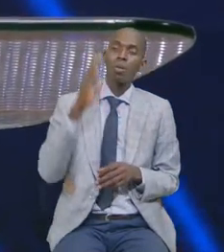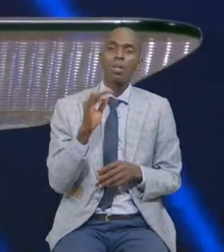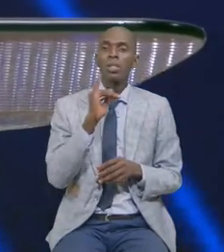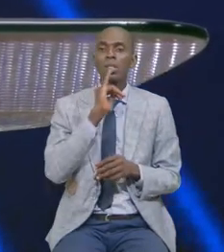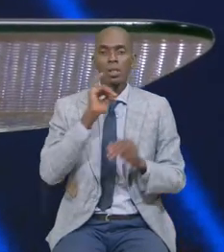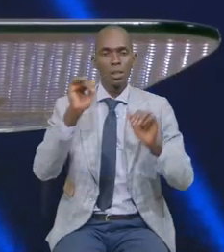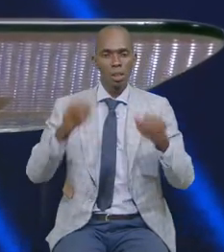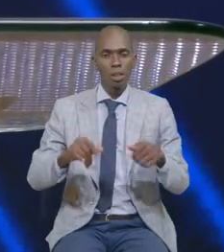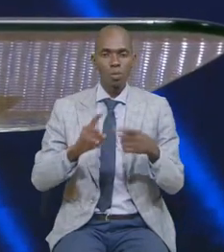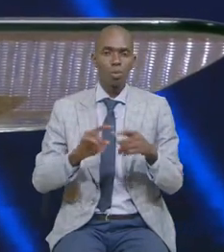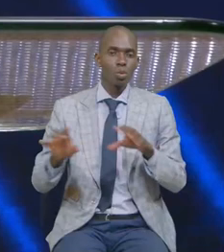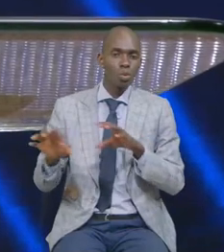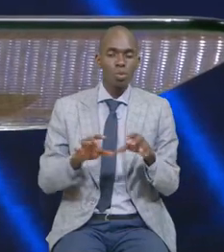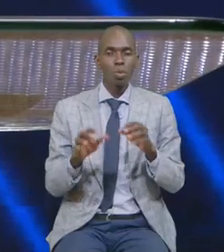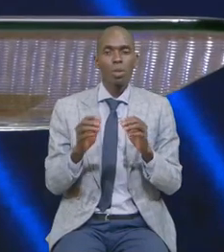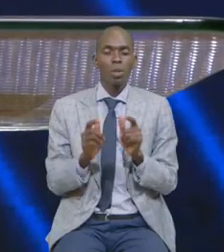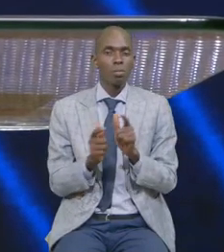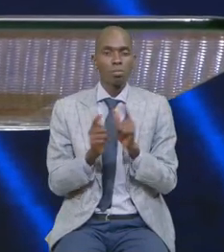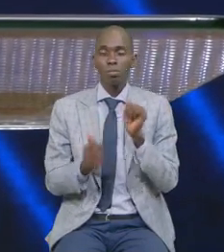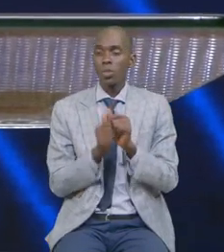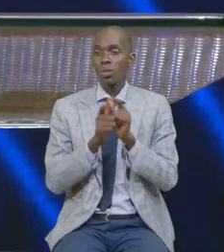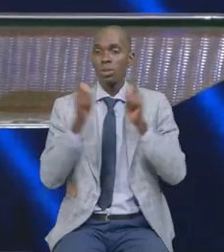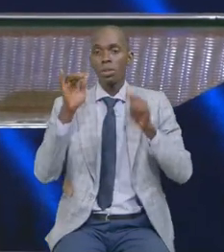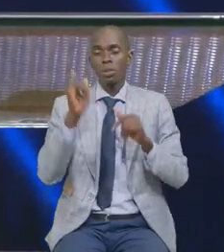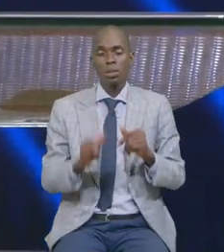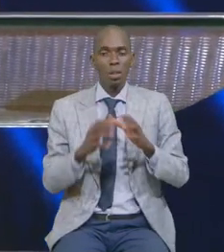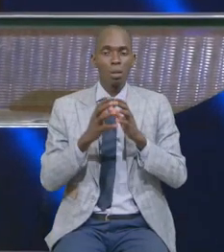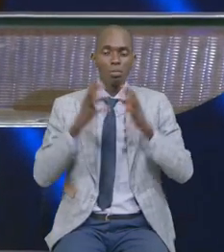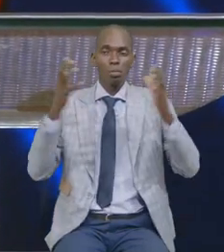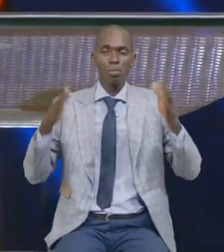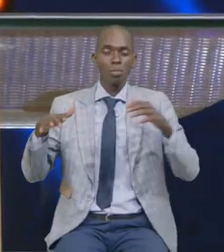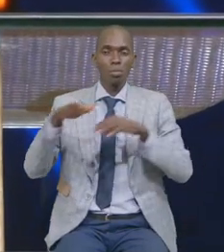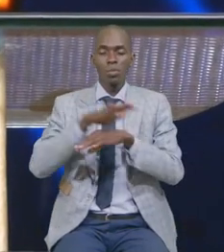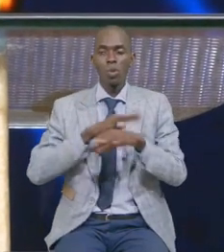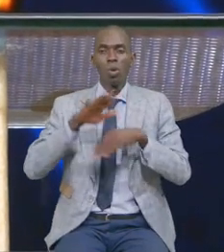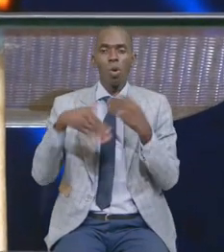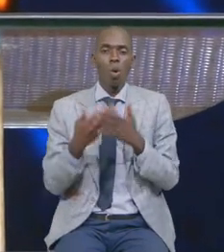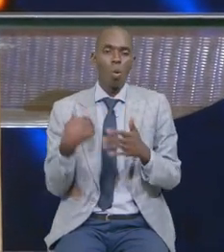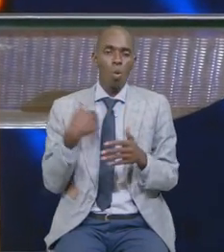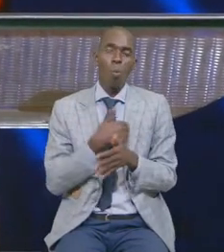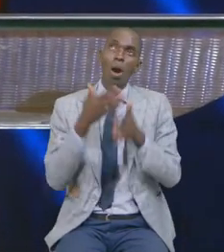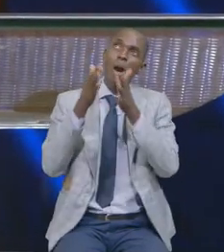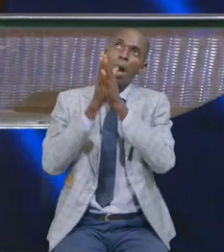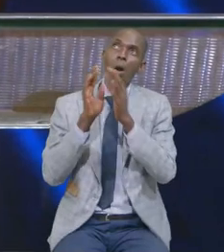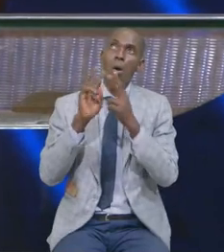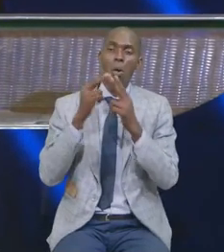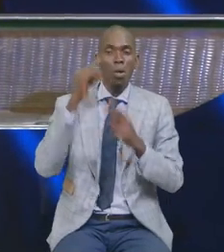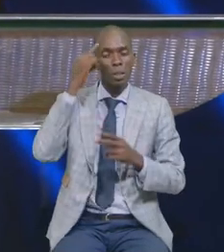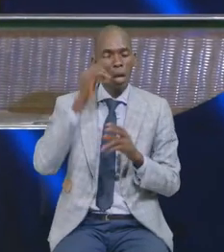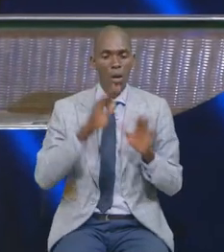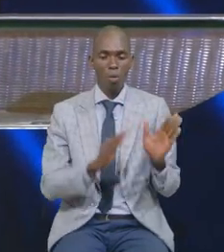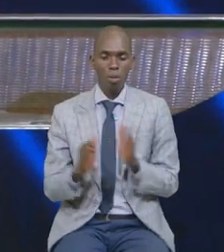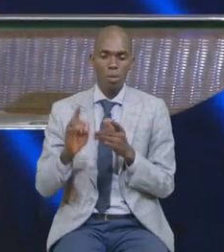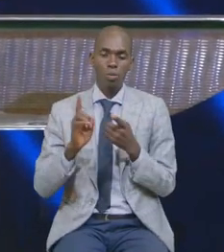able to deal exceeding abundantly above all that we ask for think according to the power